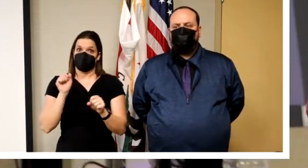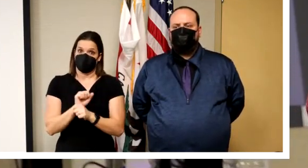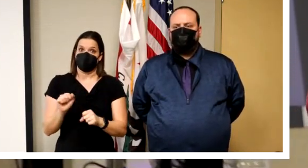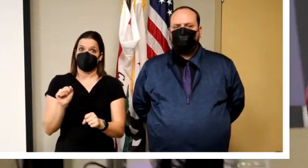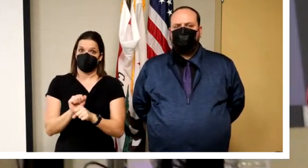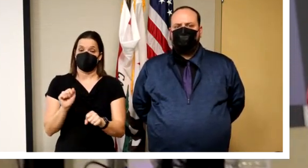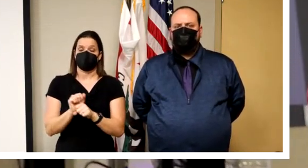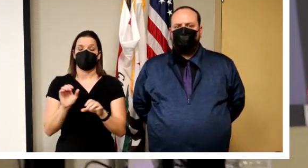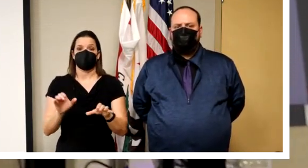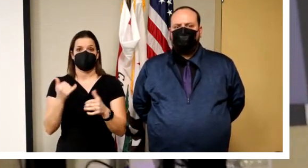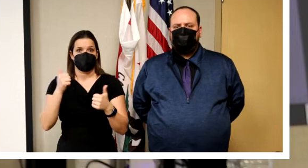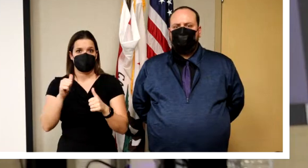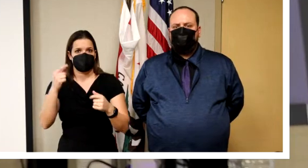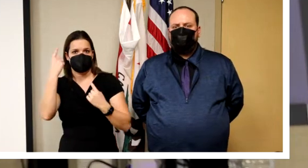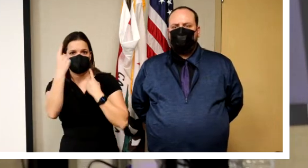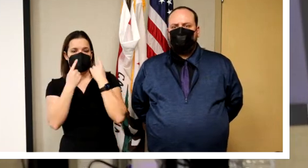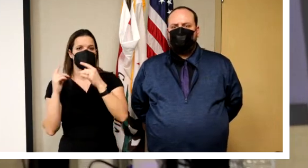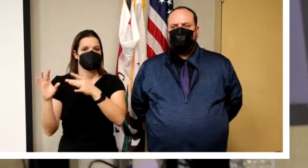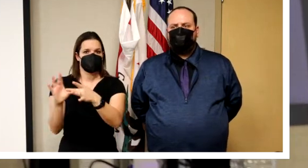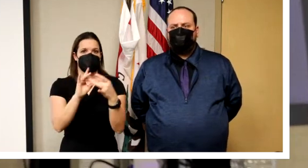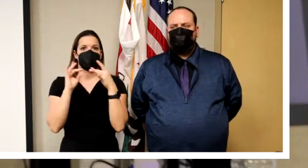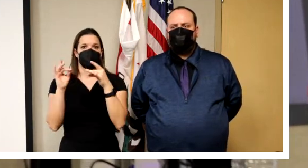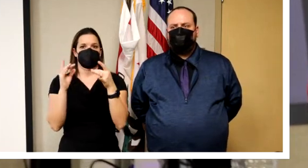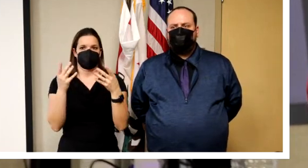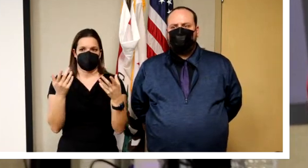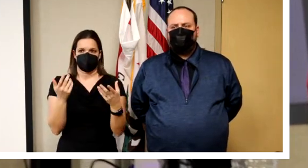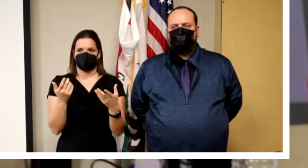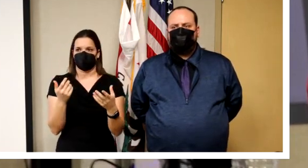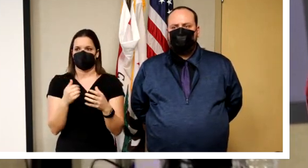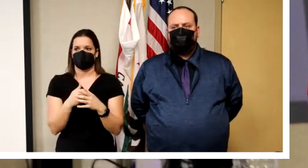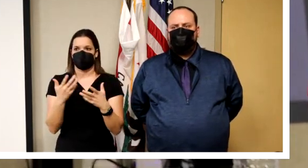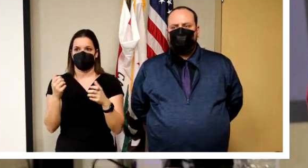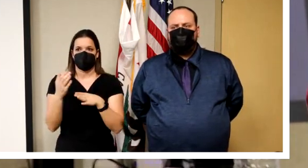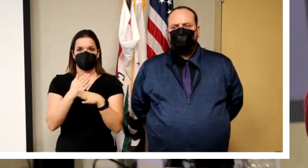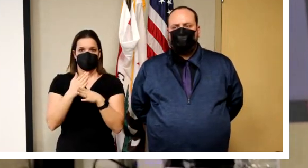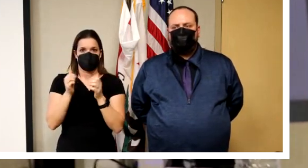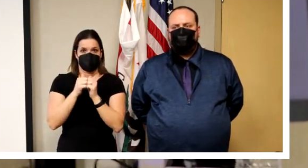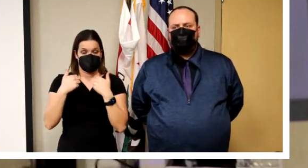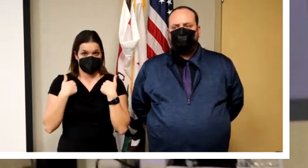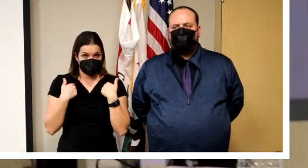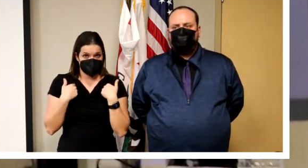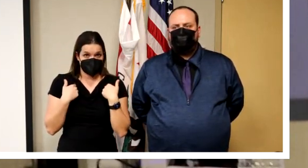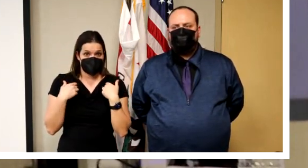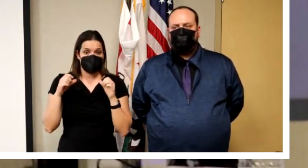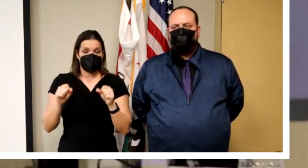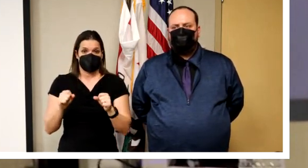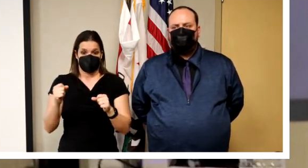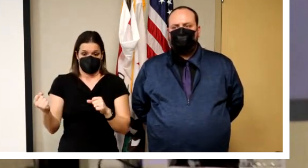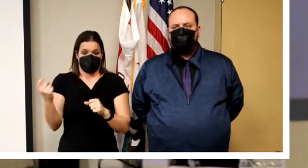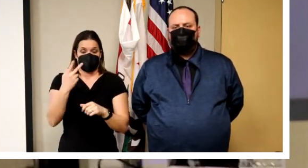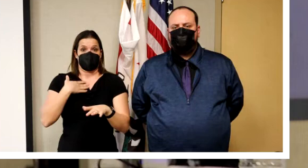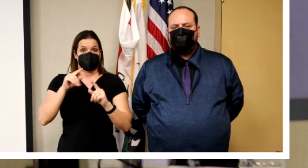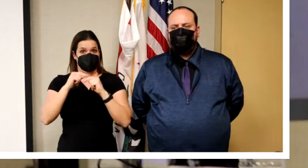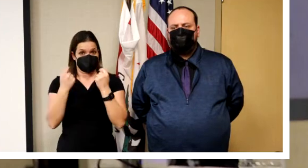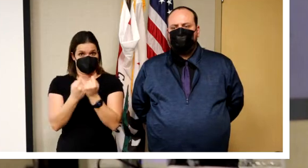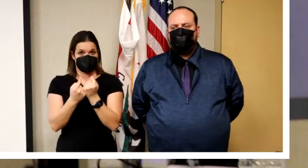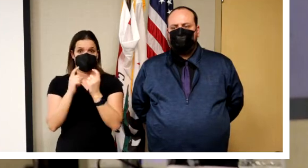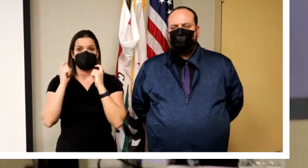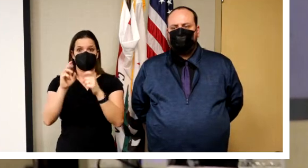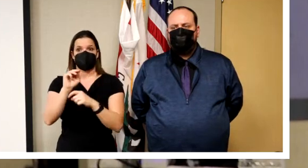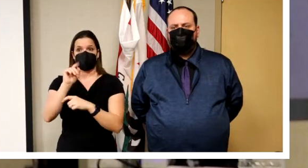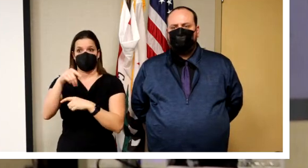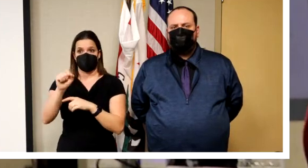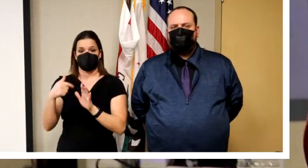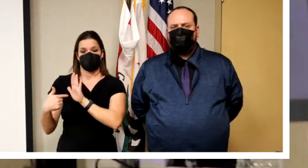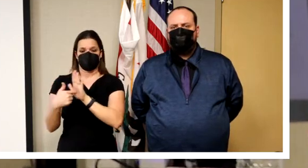whatever thoughts or comments you might like to share with me tonight, I can take back to my team so we can try to get you maps that reflect